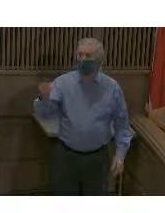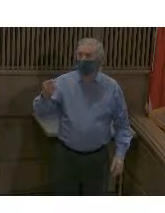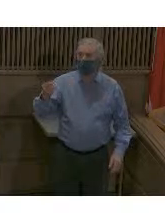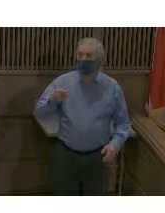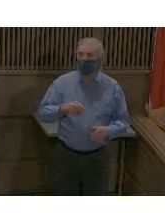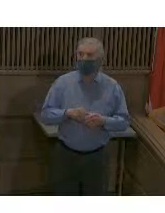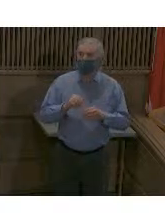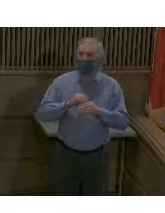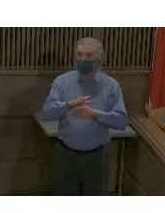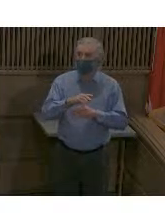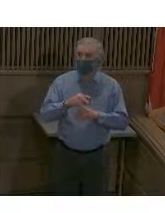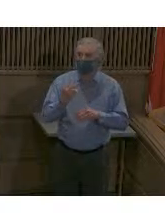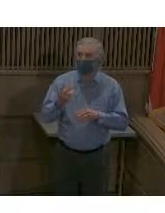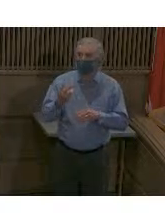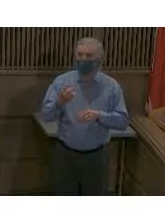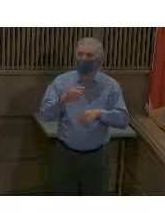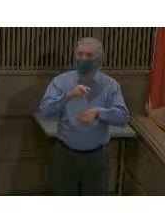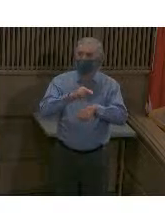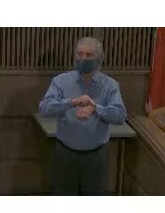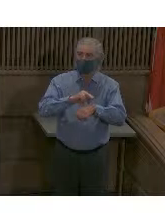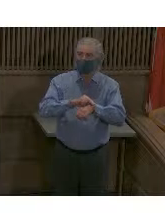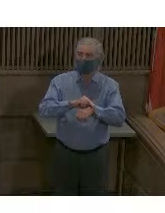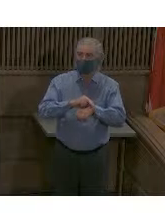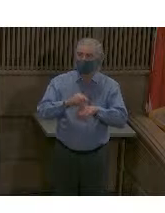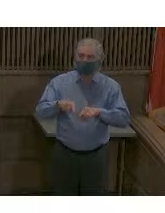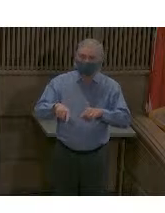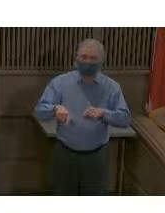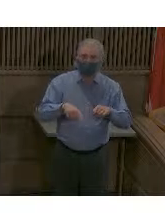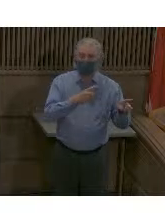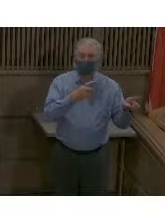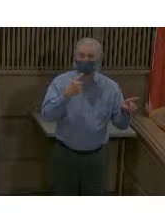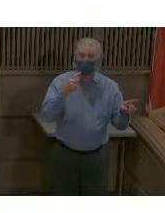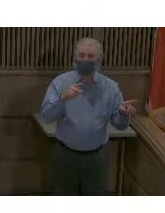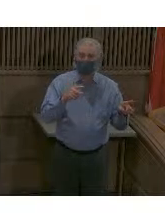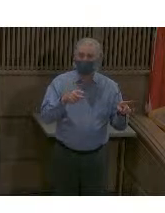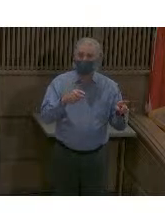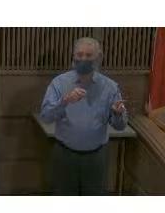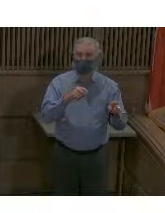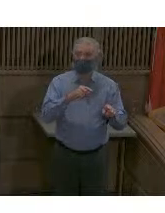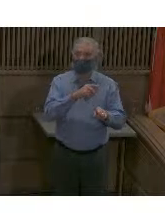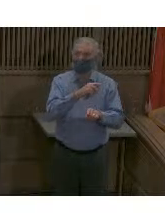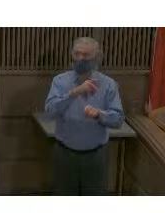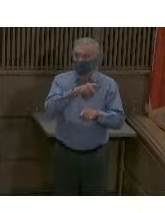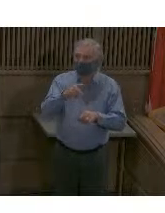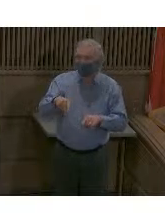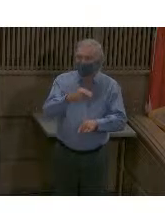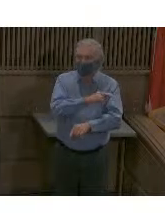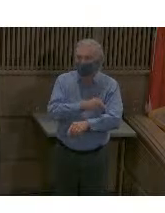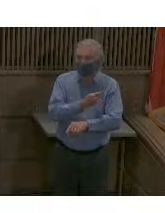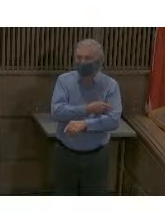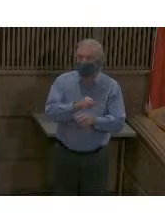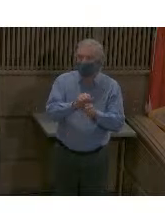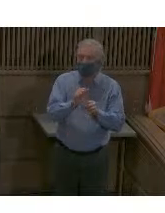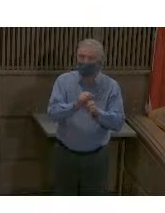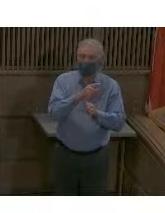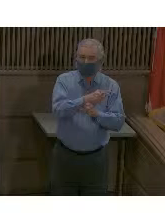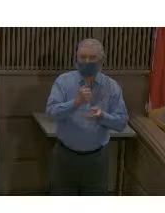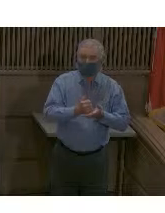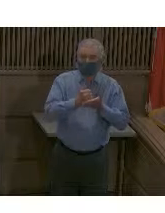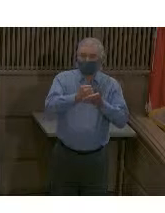sending 2 nurses over to Phoebe Works to help vaccinate there. We're pleased to be a part